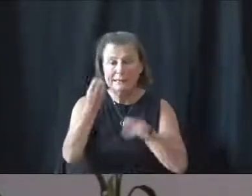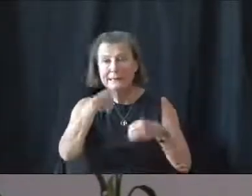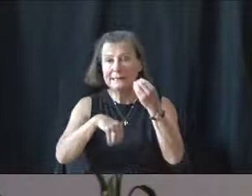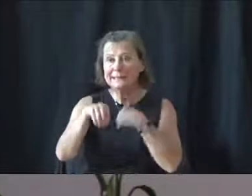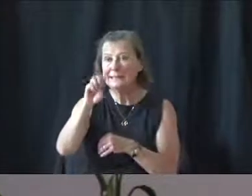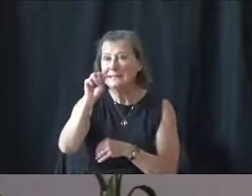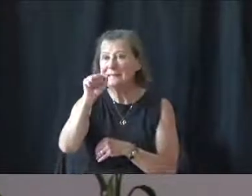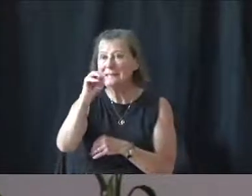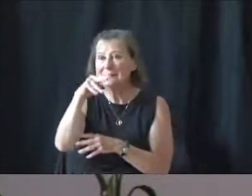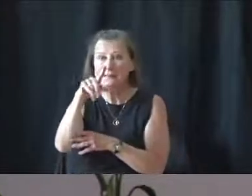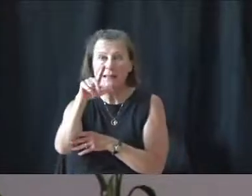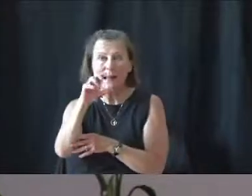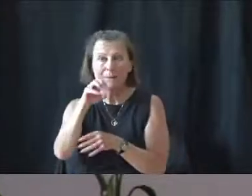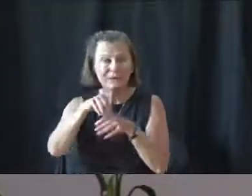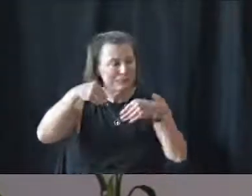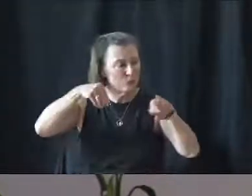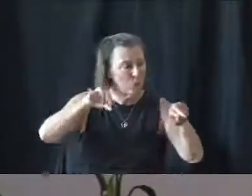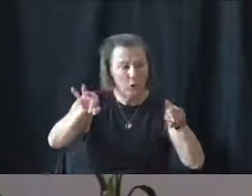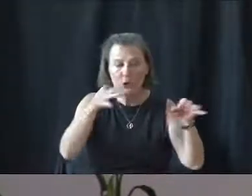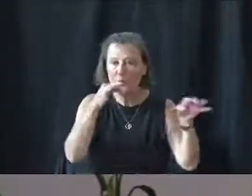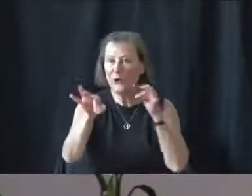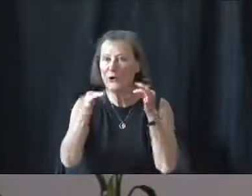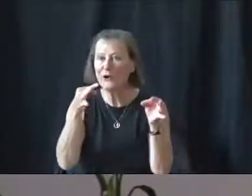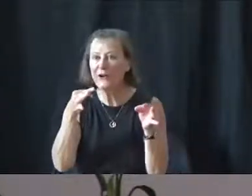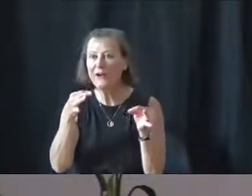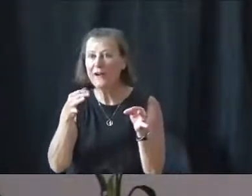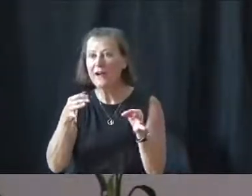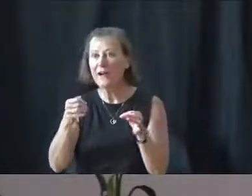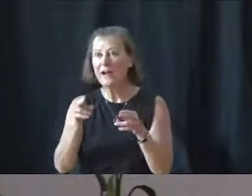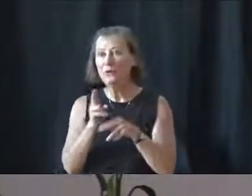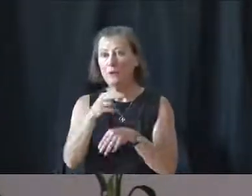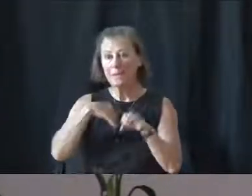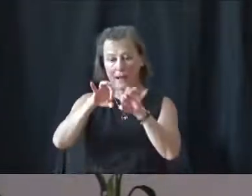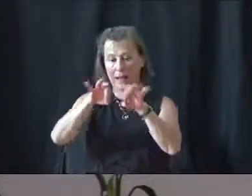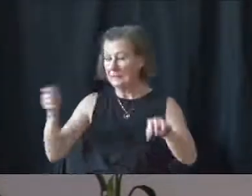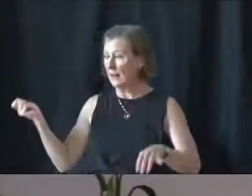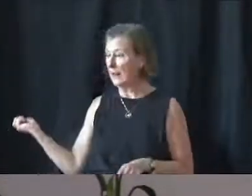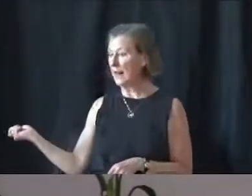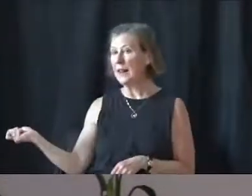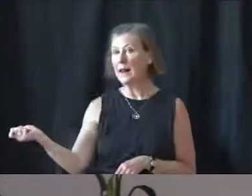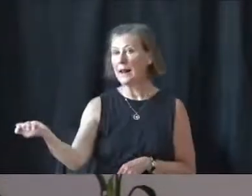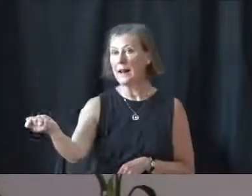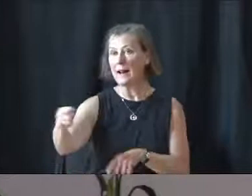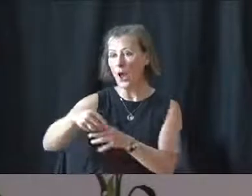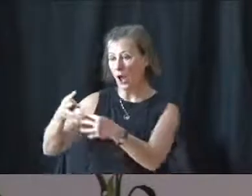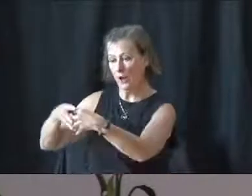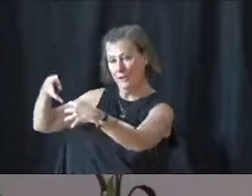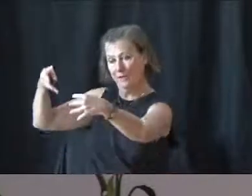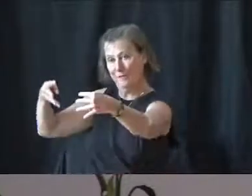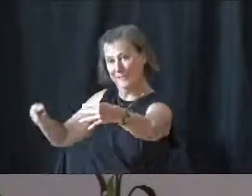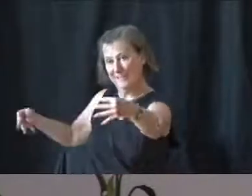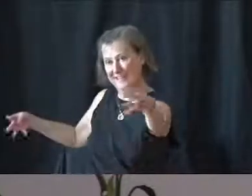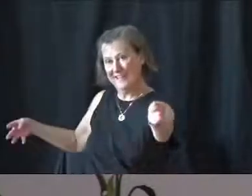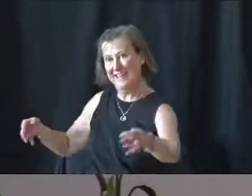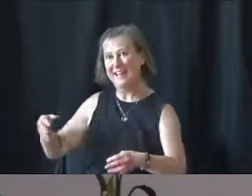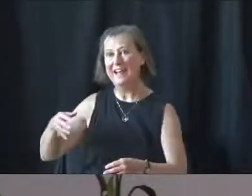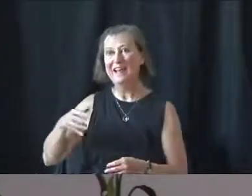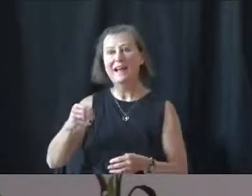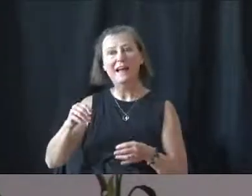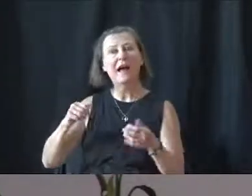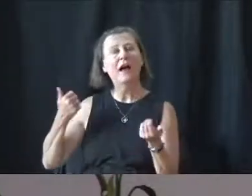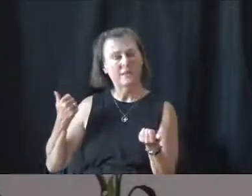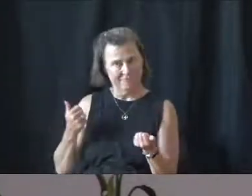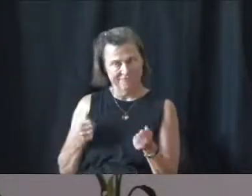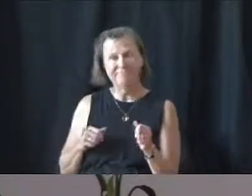in shops, and run my stick along the public railings, and make up for the sobriety of